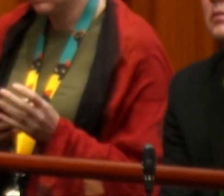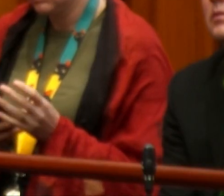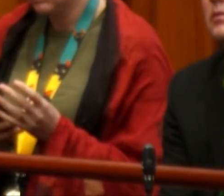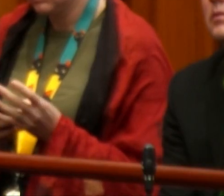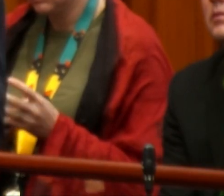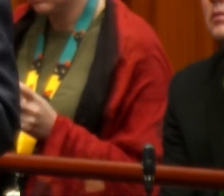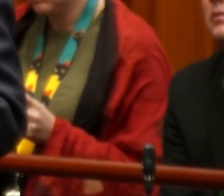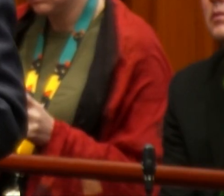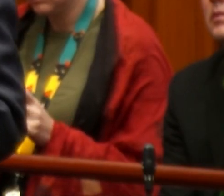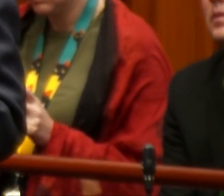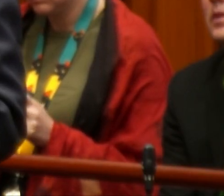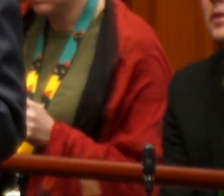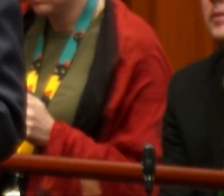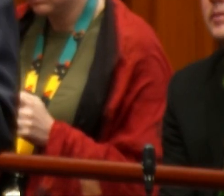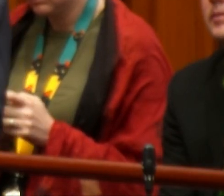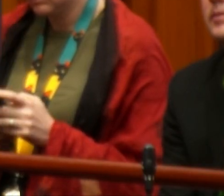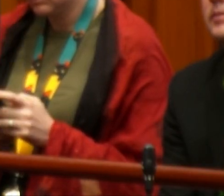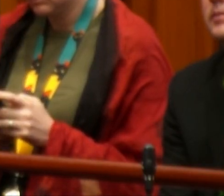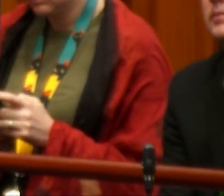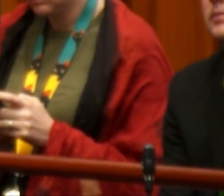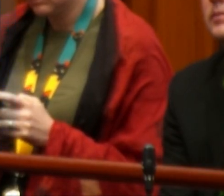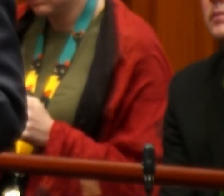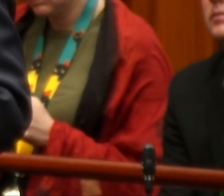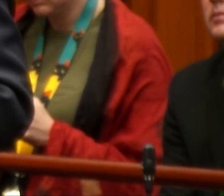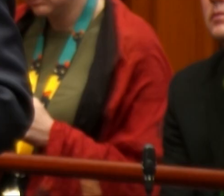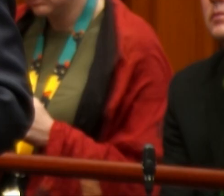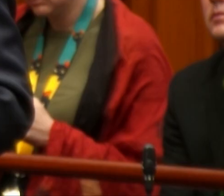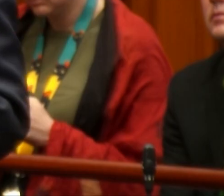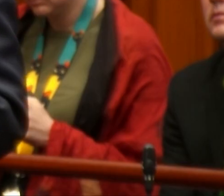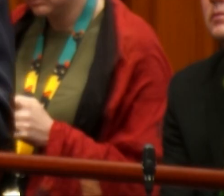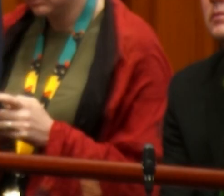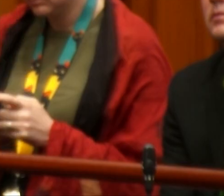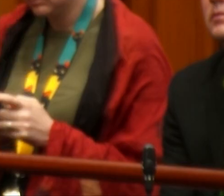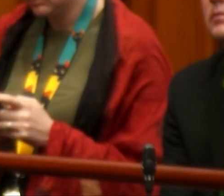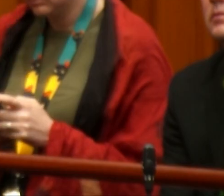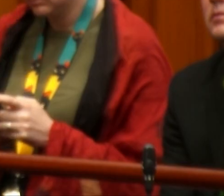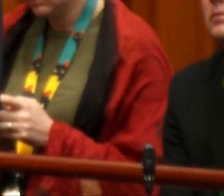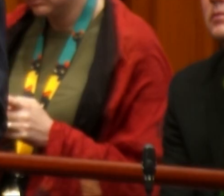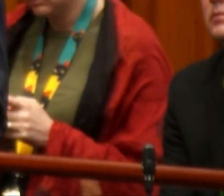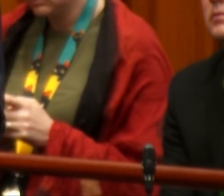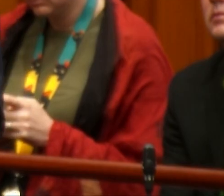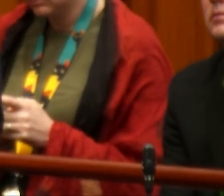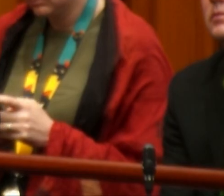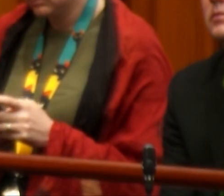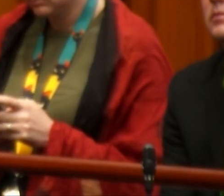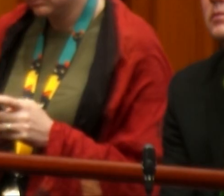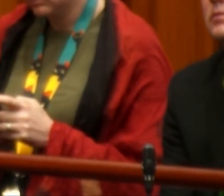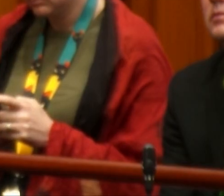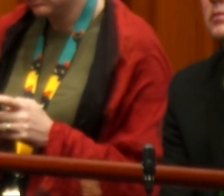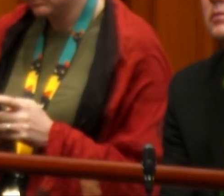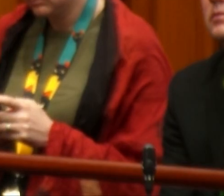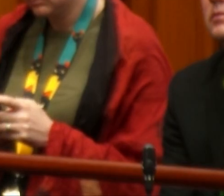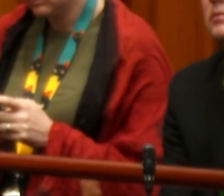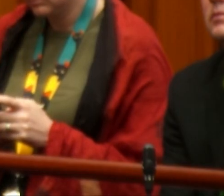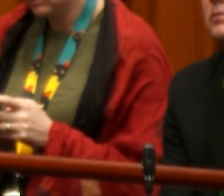Fijians that are tuning in from the various Walesi platform, Misambula Vinaka, and a very